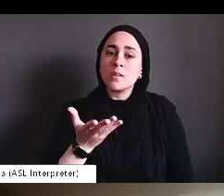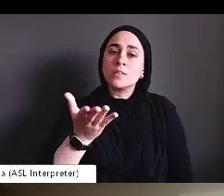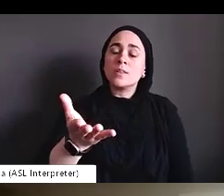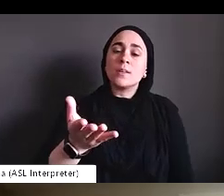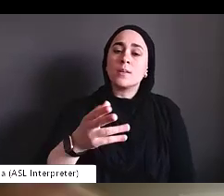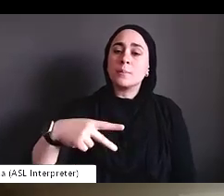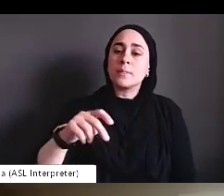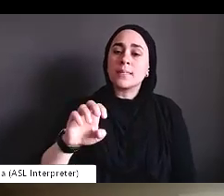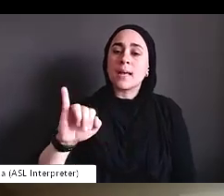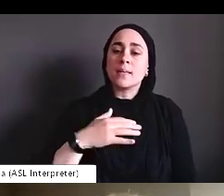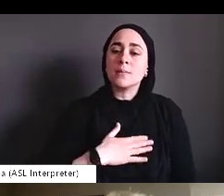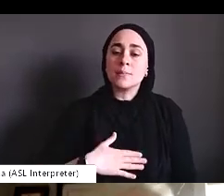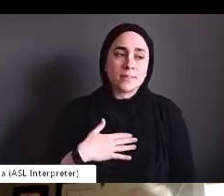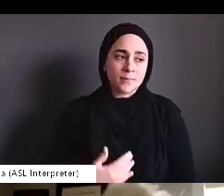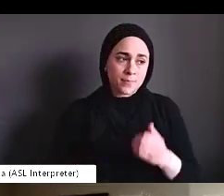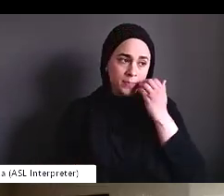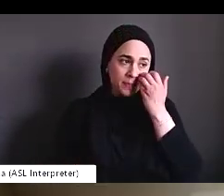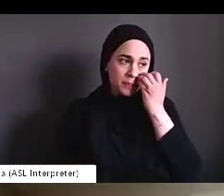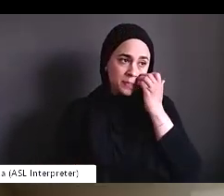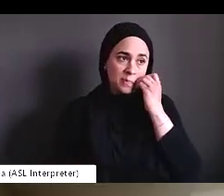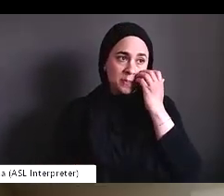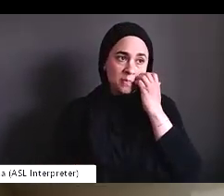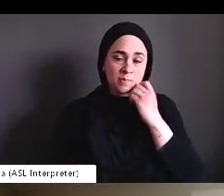about Prince Edward Island.